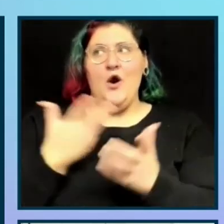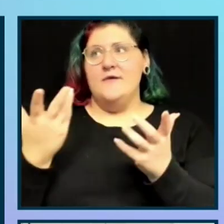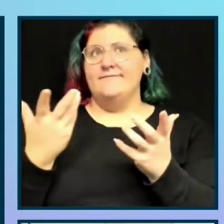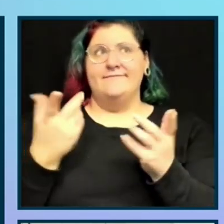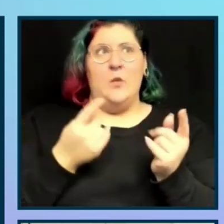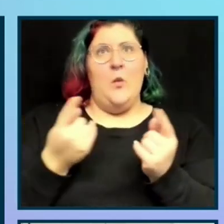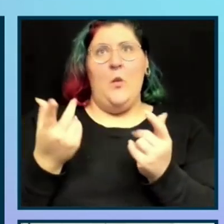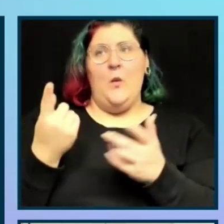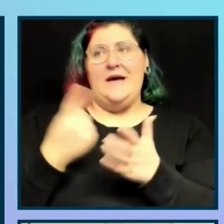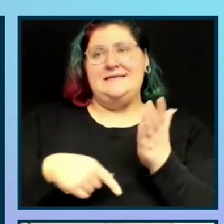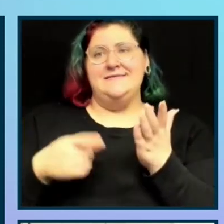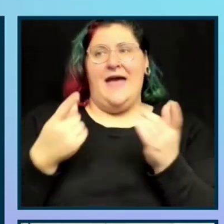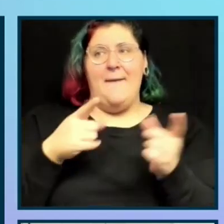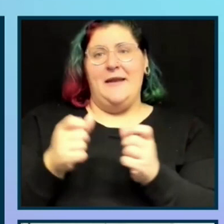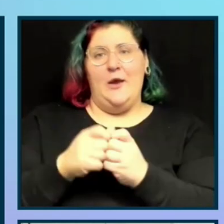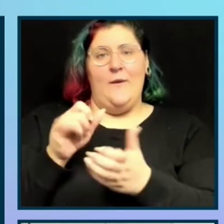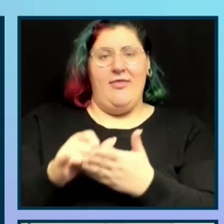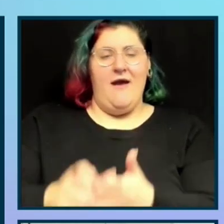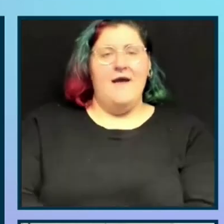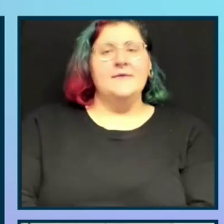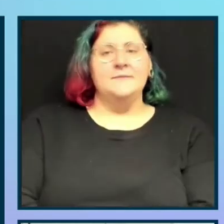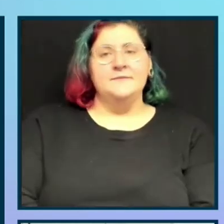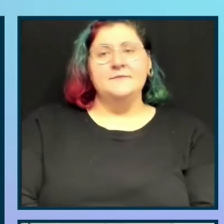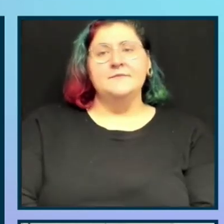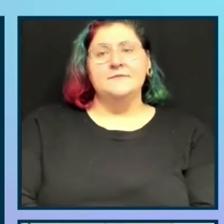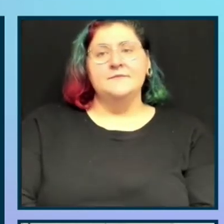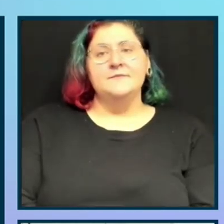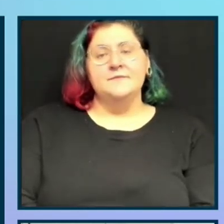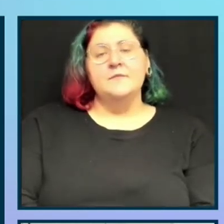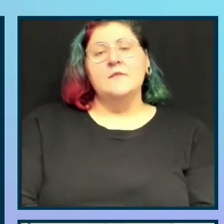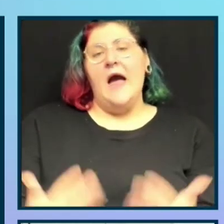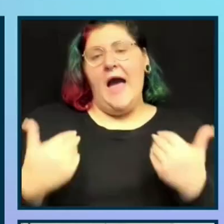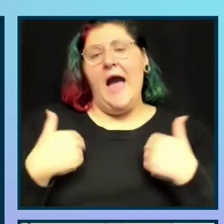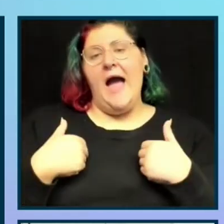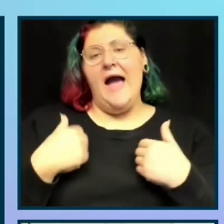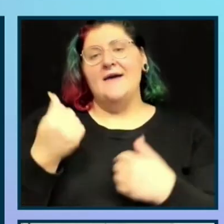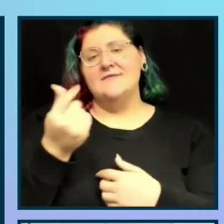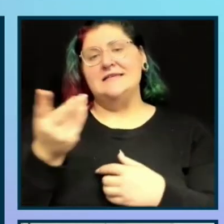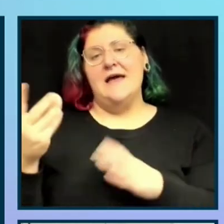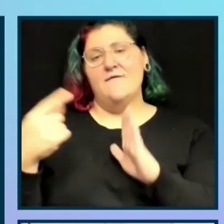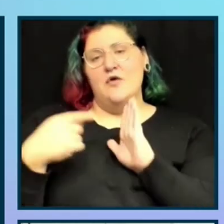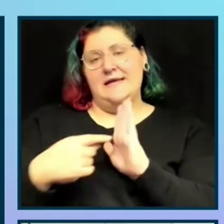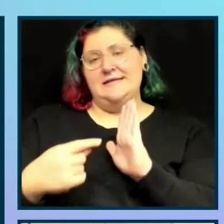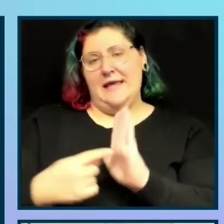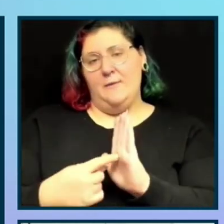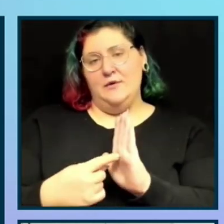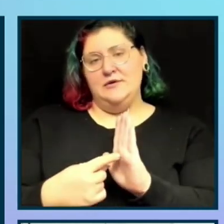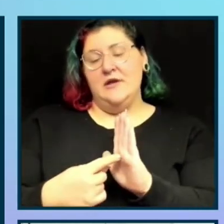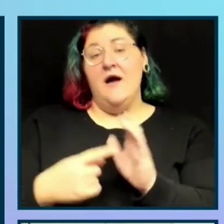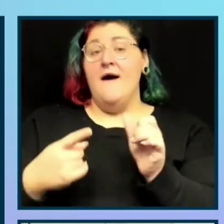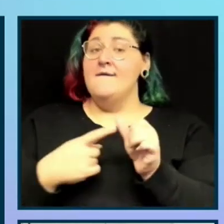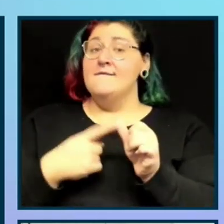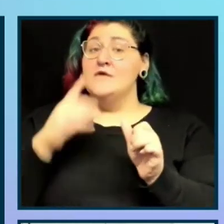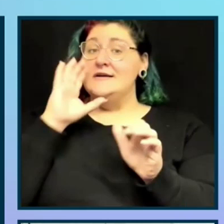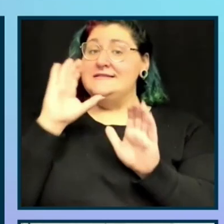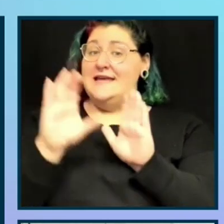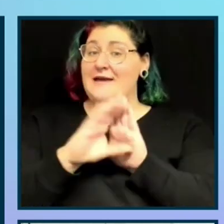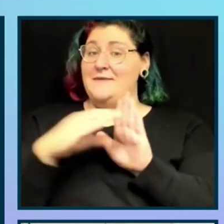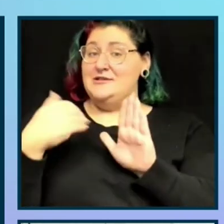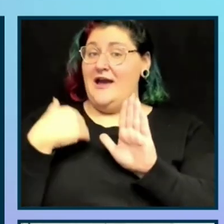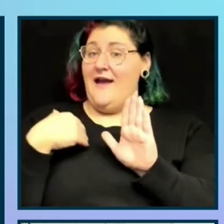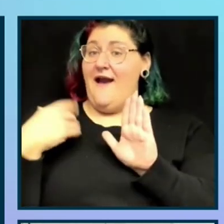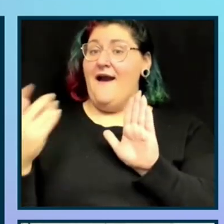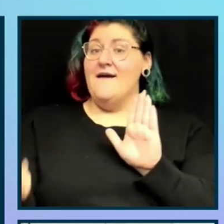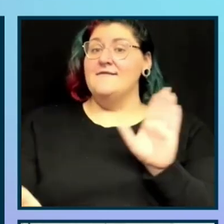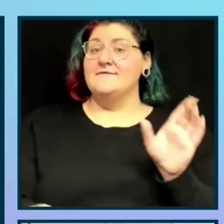now. So I have several examples on here. So the first image I have on the left is a